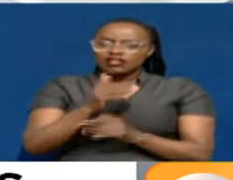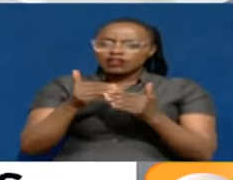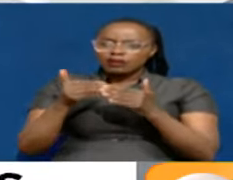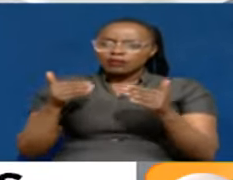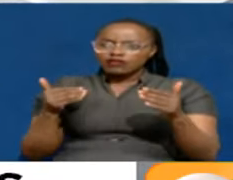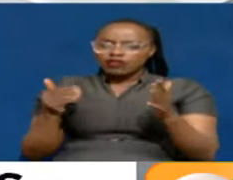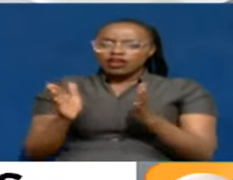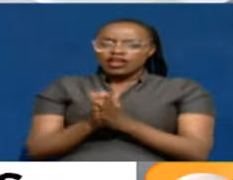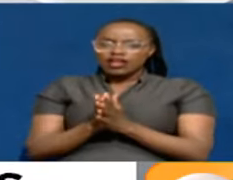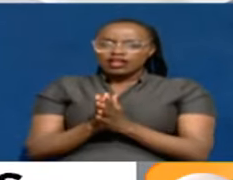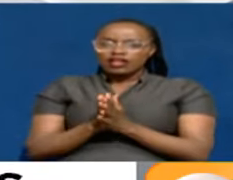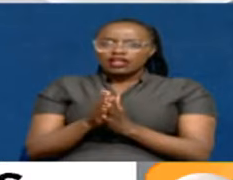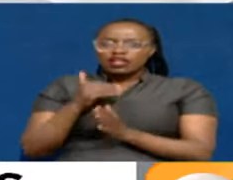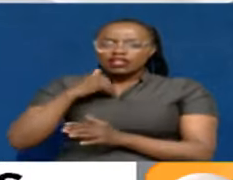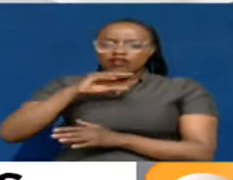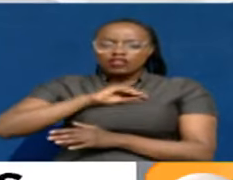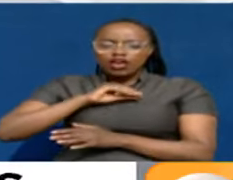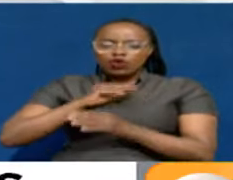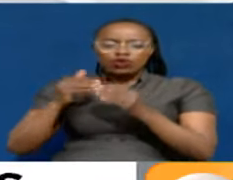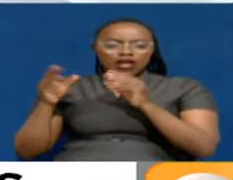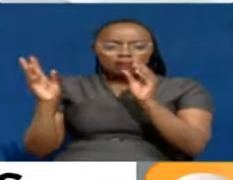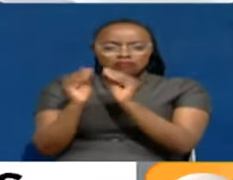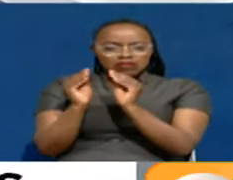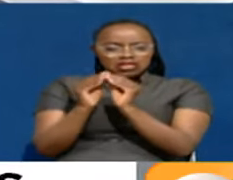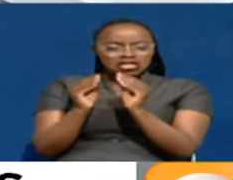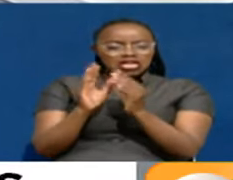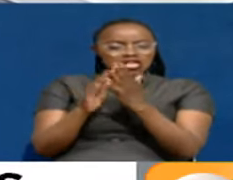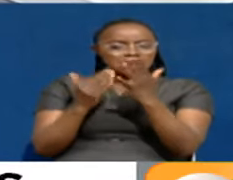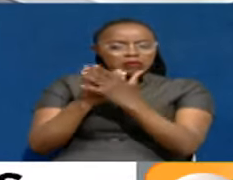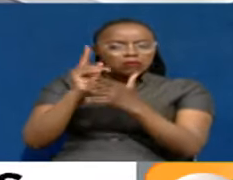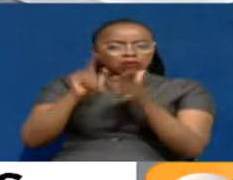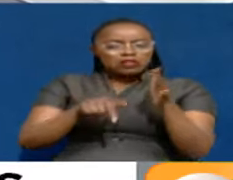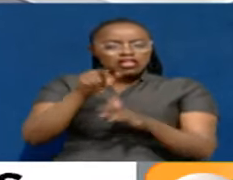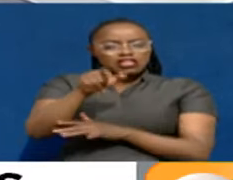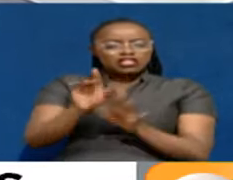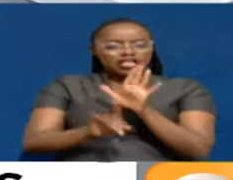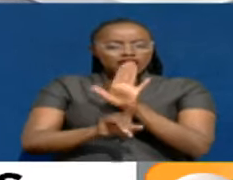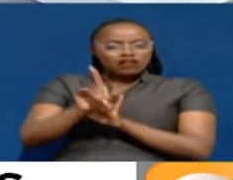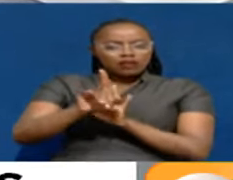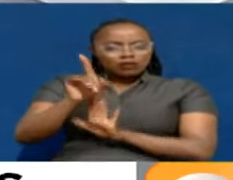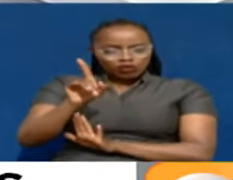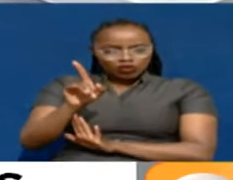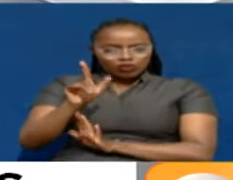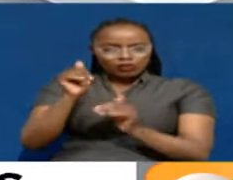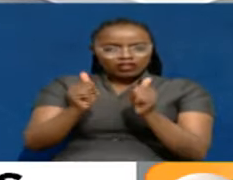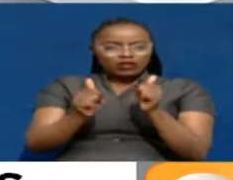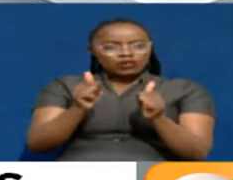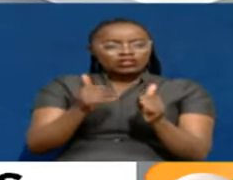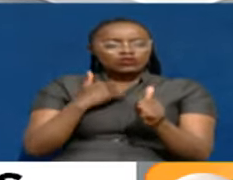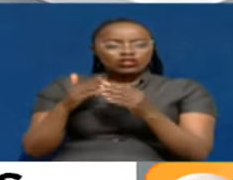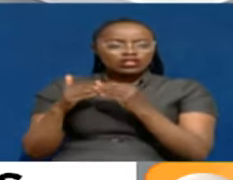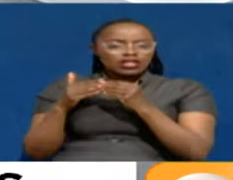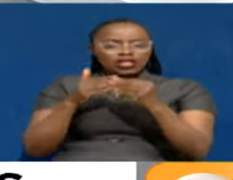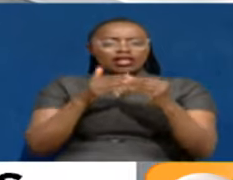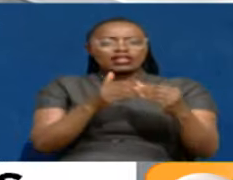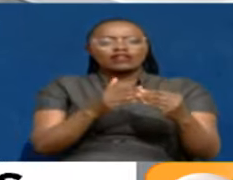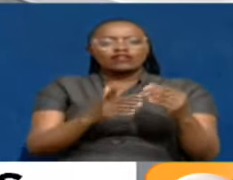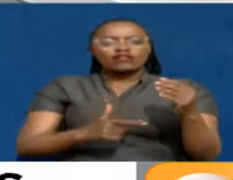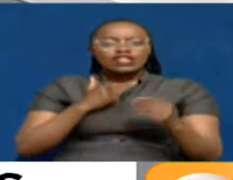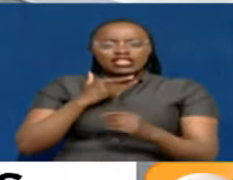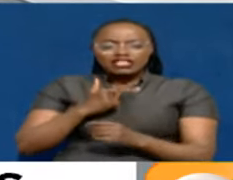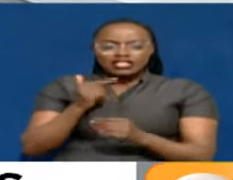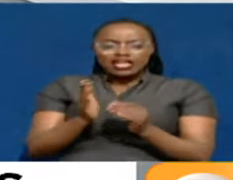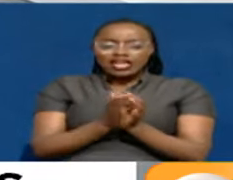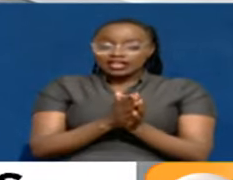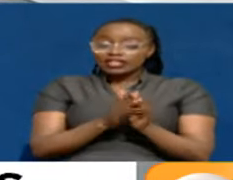initially, and you know they had their own meeting, and they would say, oh, this is a purely development driven visit,